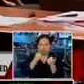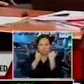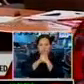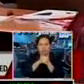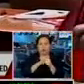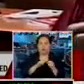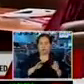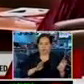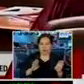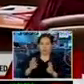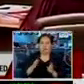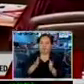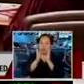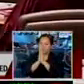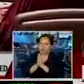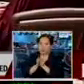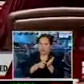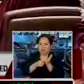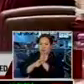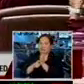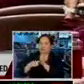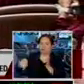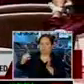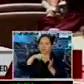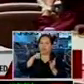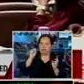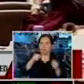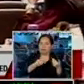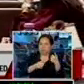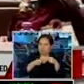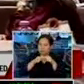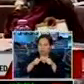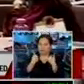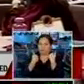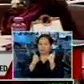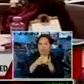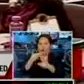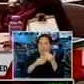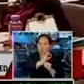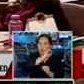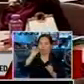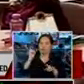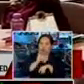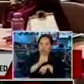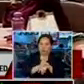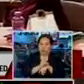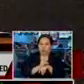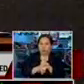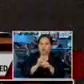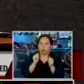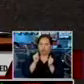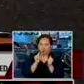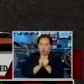is required for us to carry out our respective duties with dispatch, with